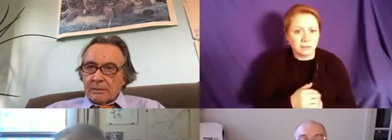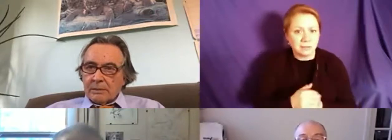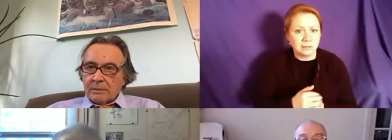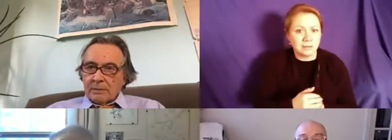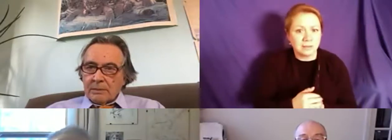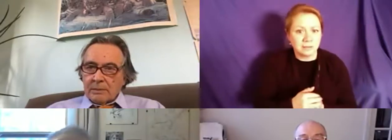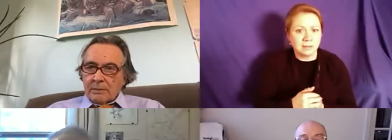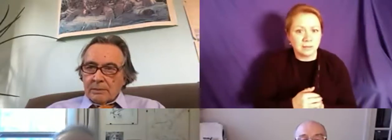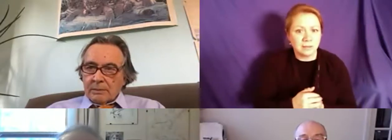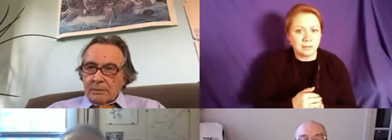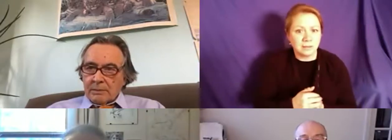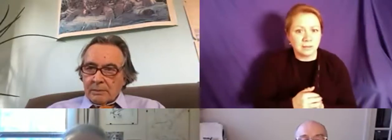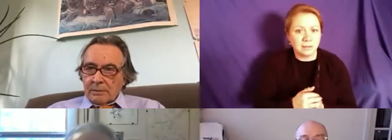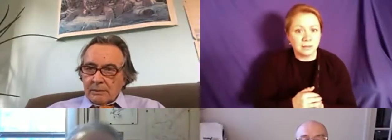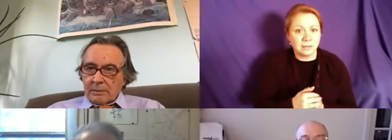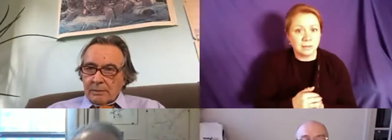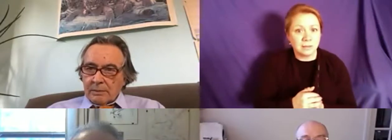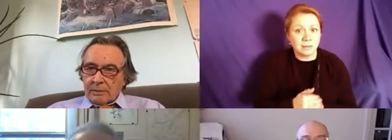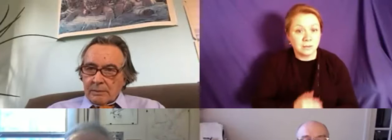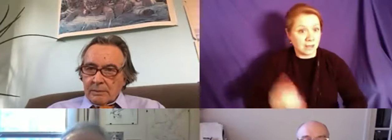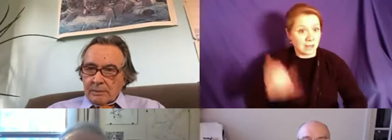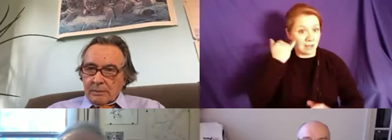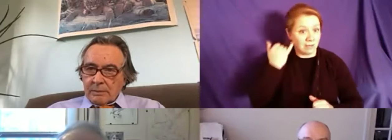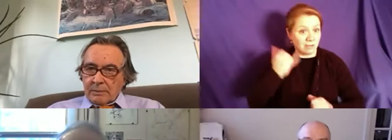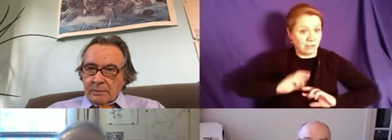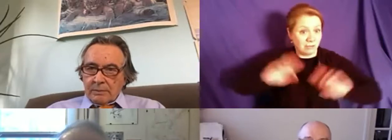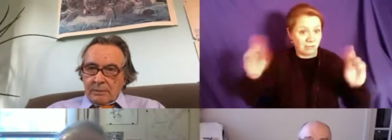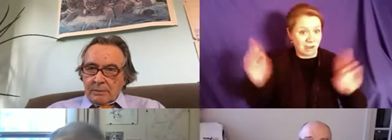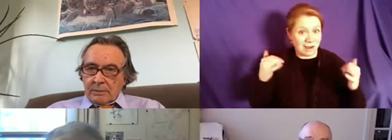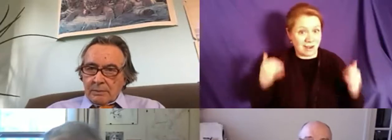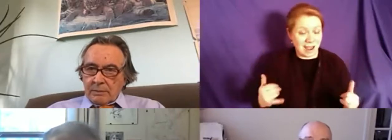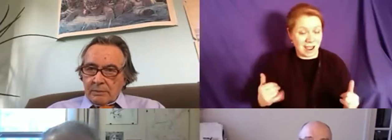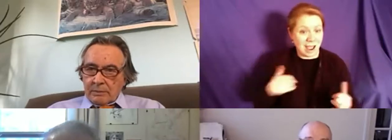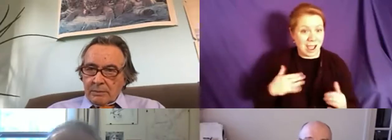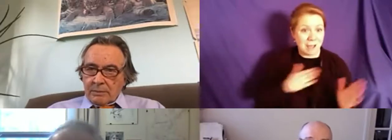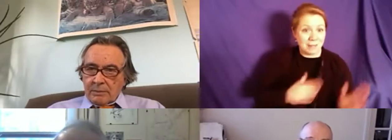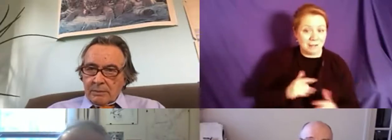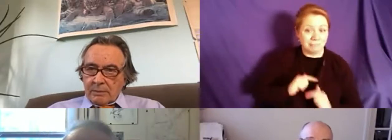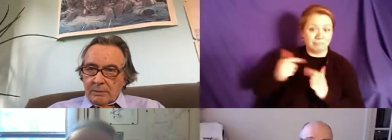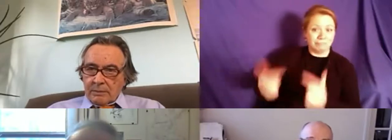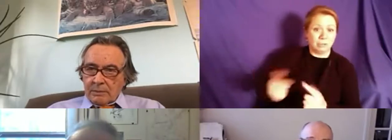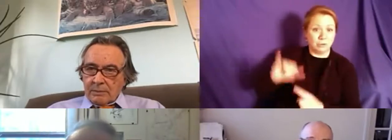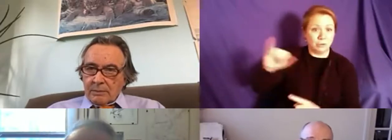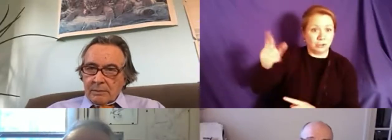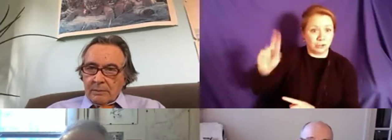And if you're ready to begin, I was going to turn it over to John first.